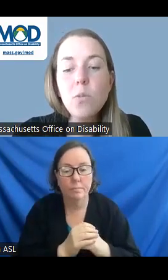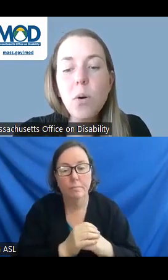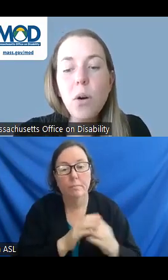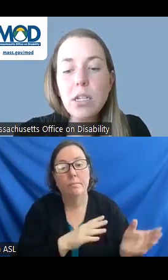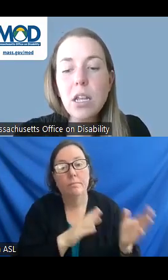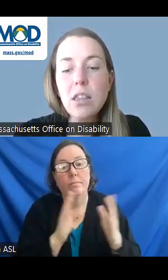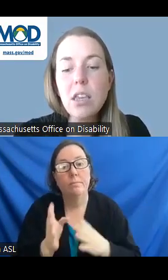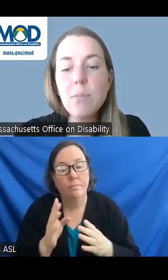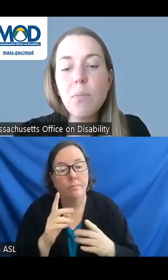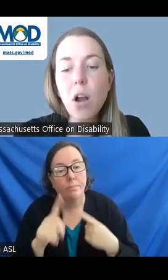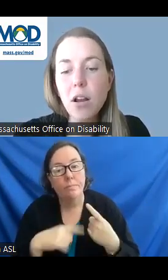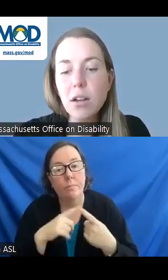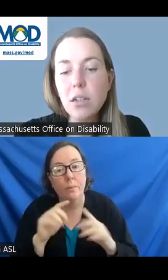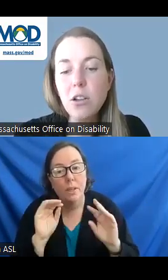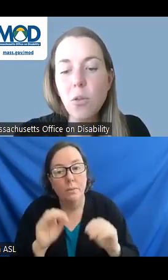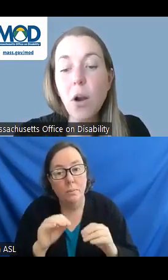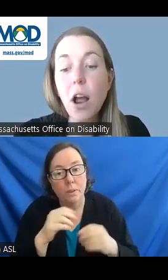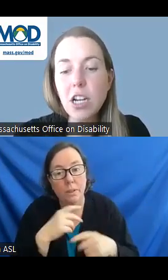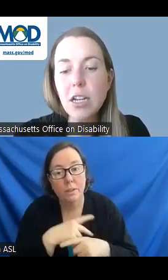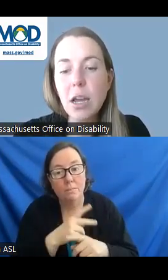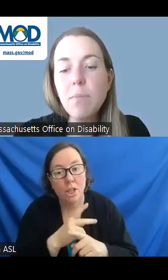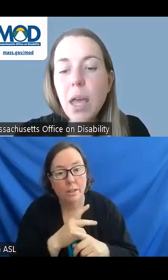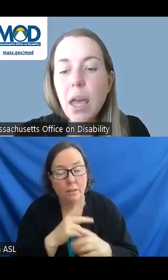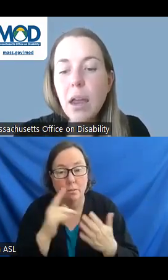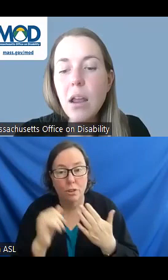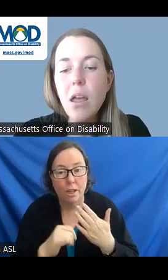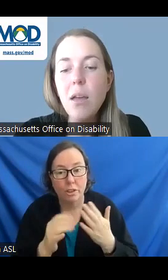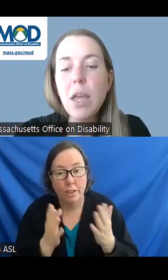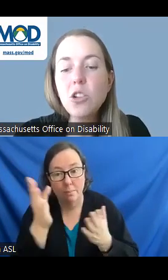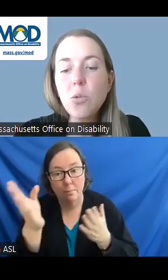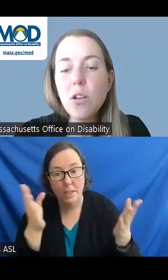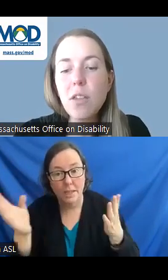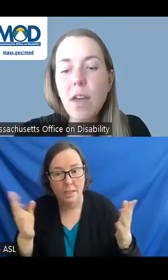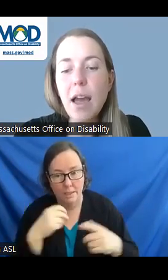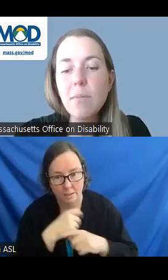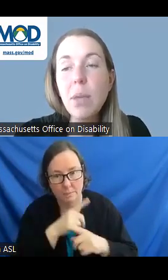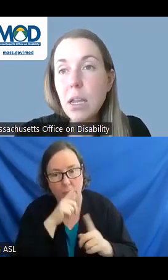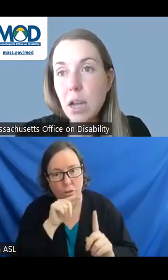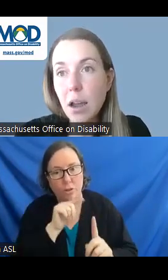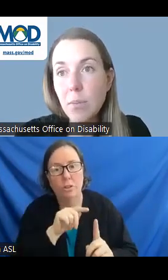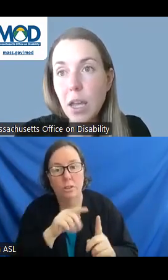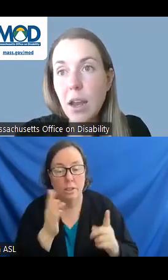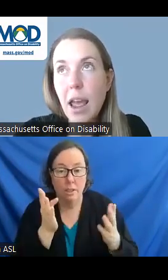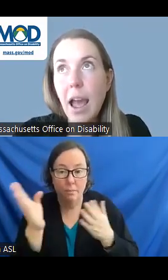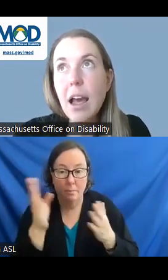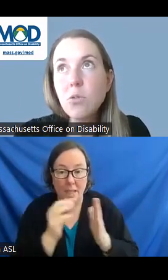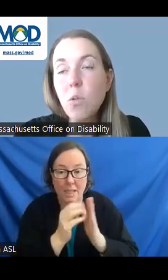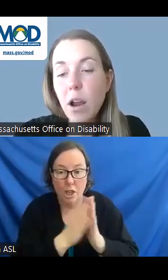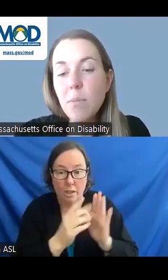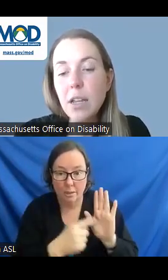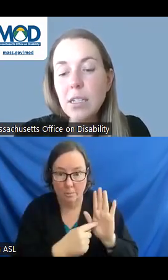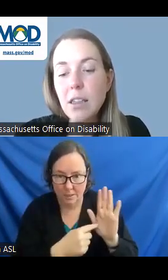Once you put the product, the project out to bid, make sure that that bid document